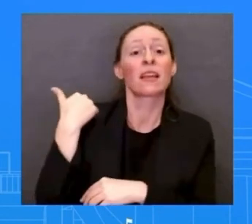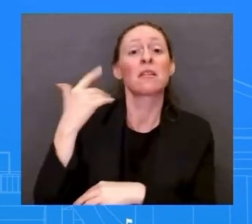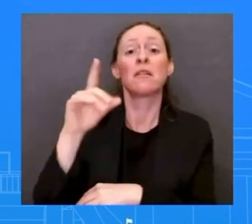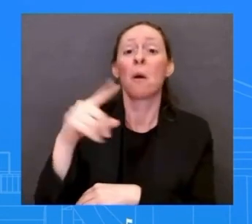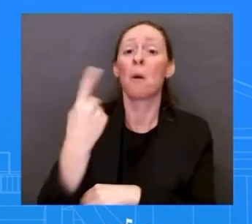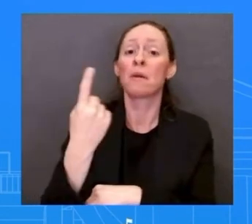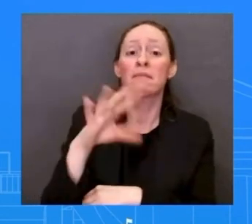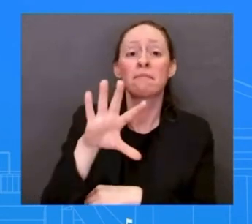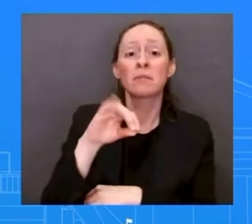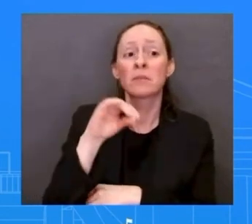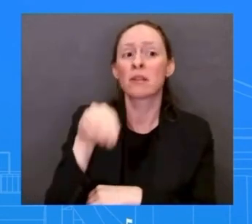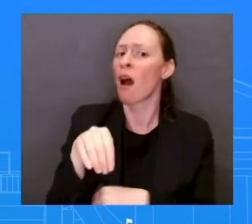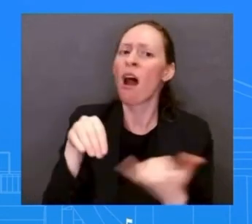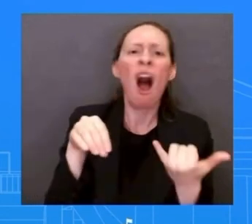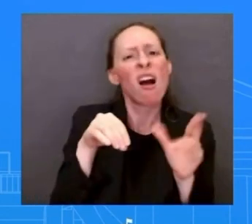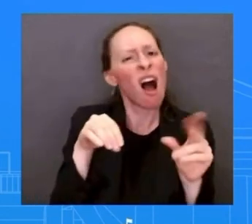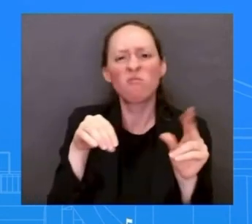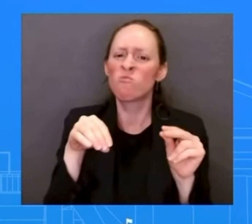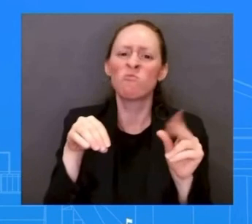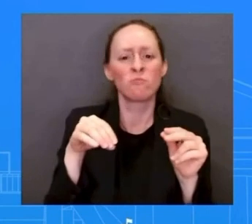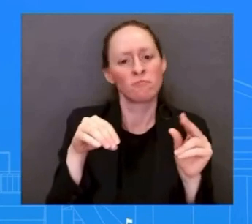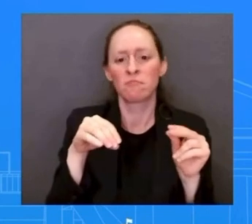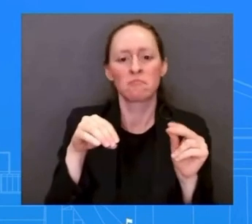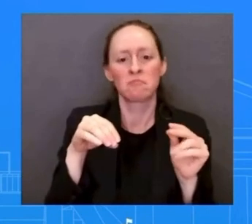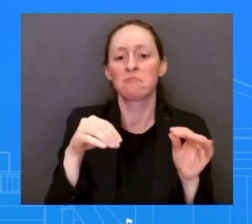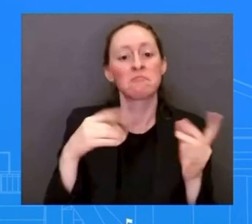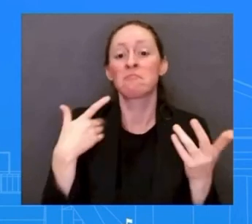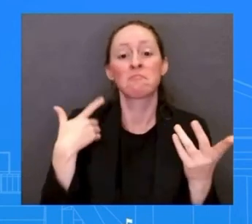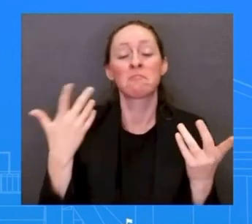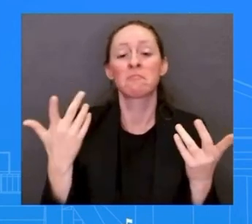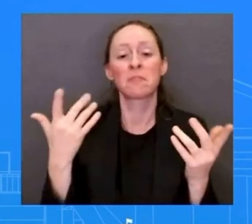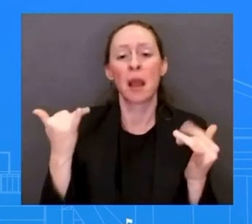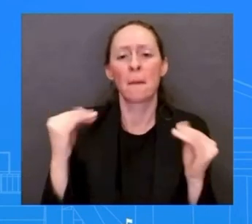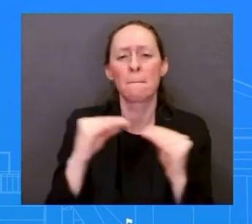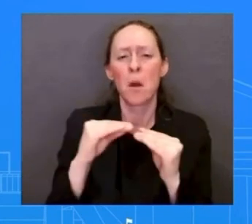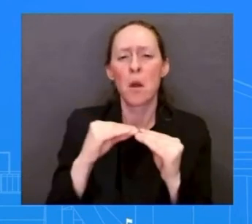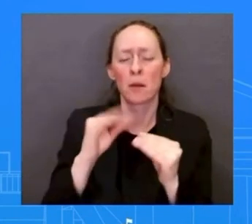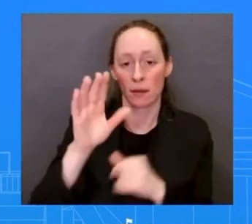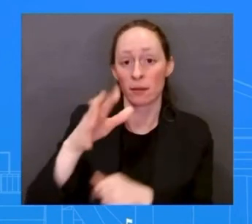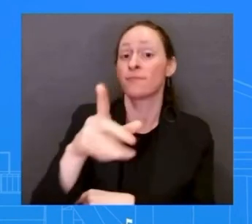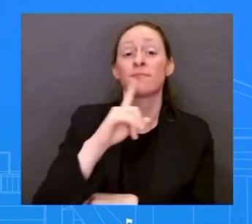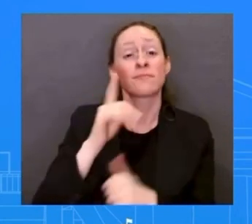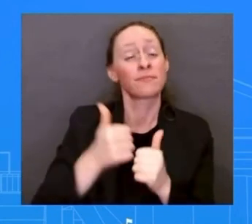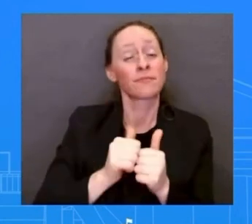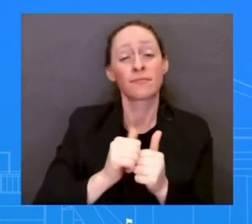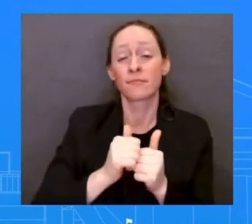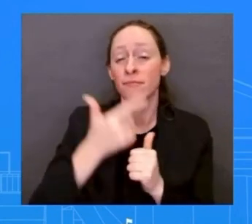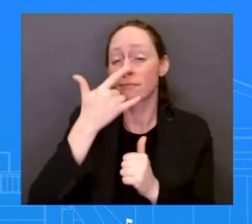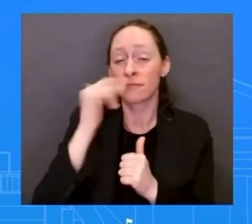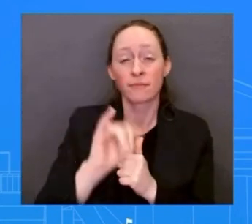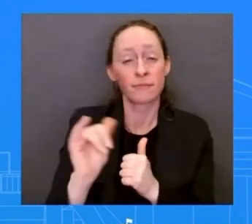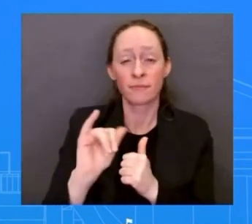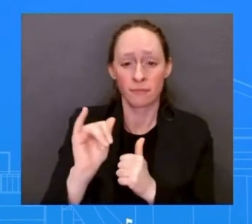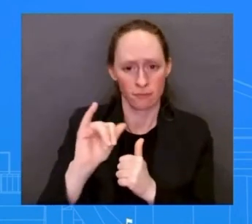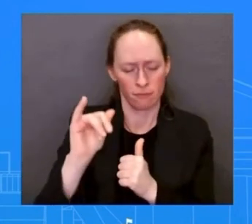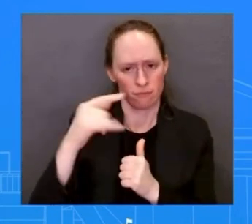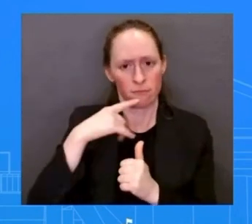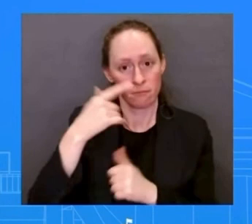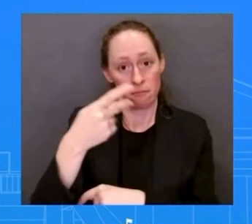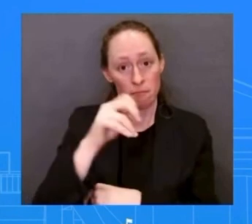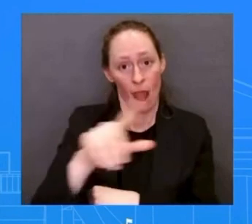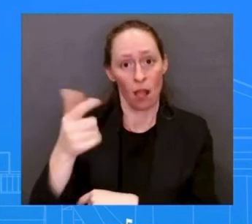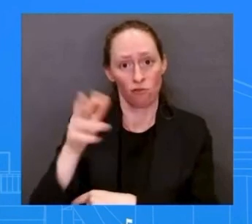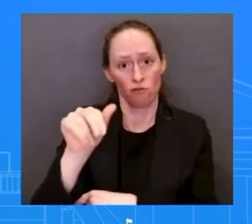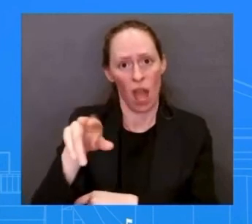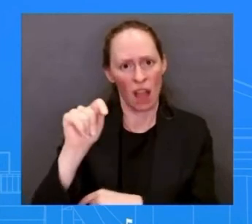gotten devalued. And so one of the things that the president did very early on is to expand the Pell Grant, especially